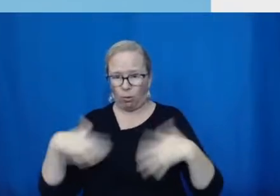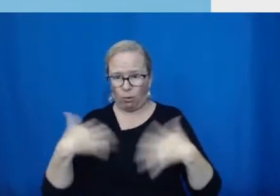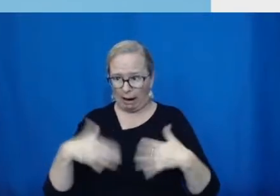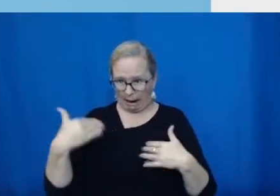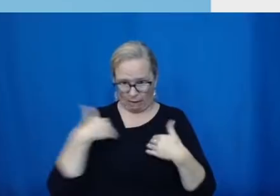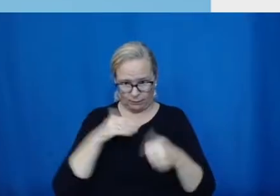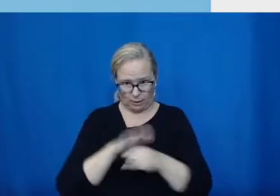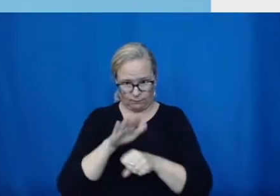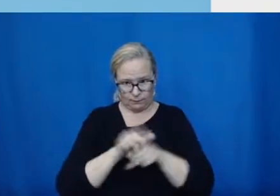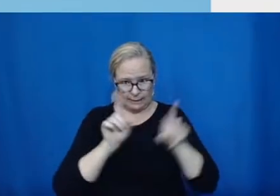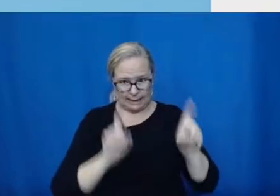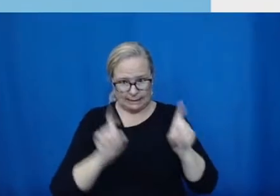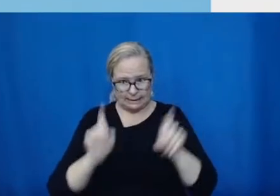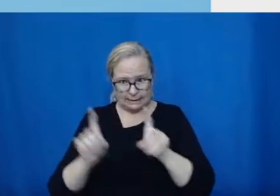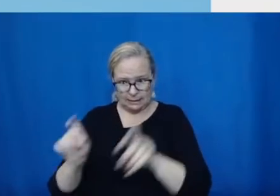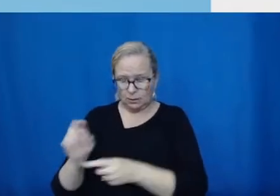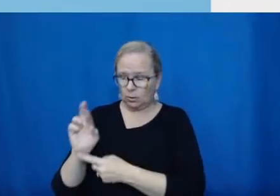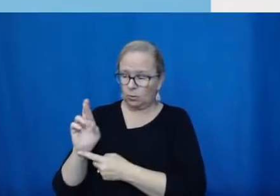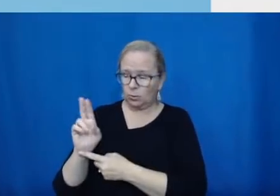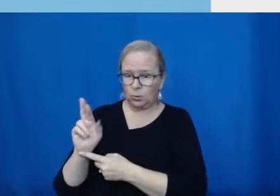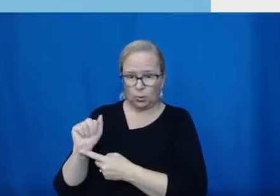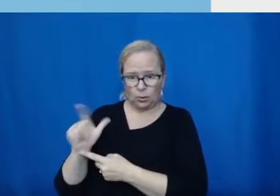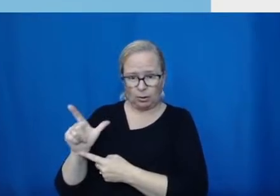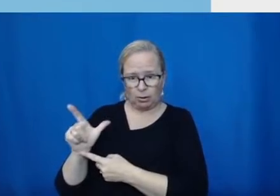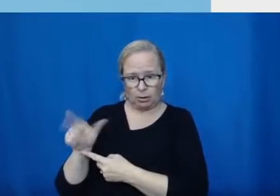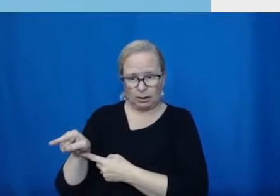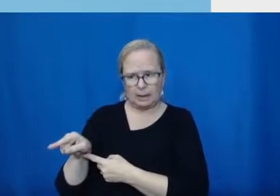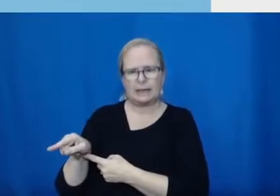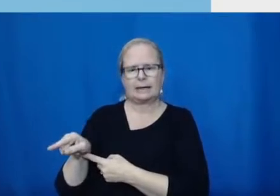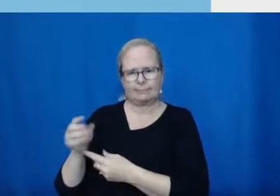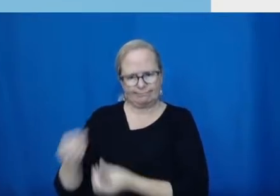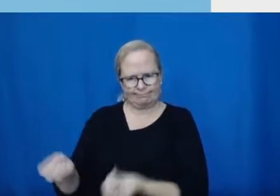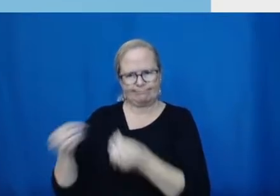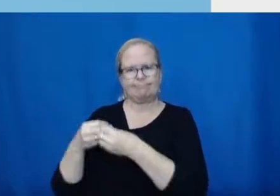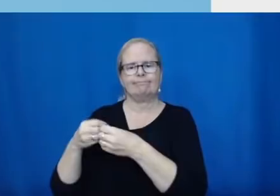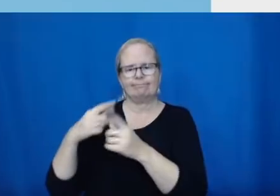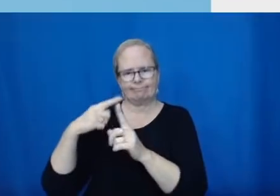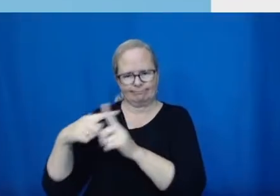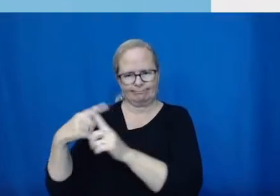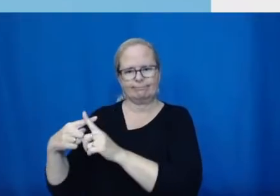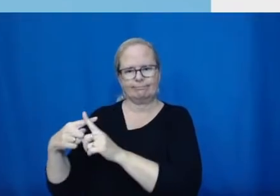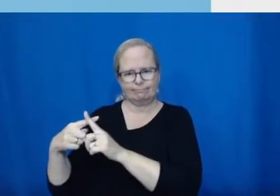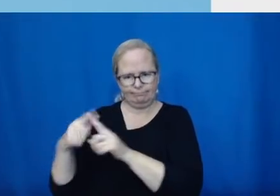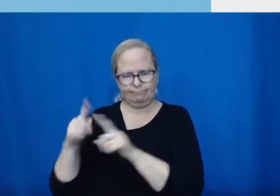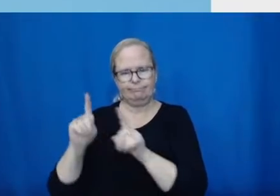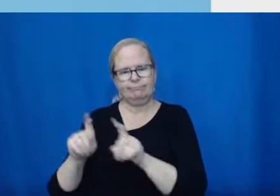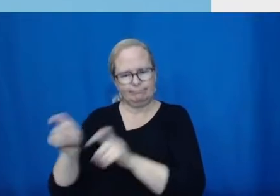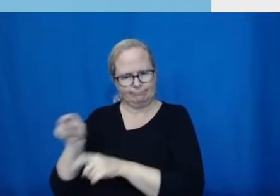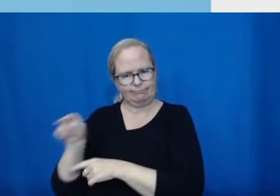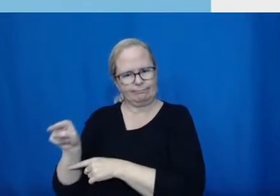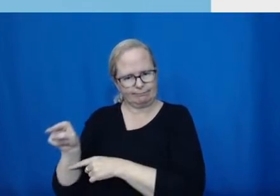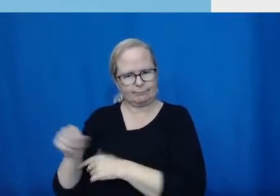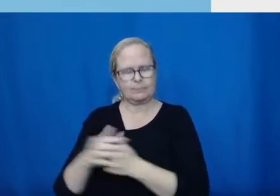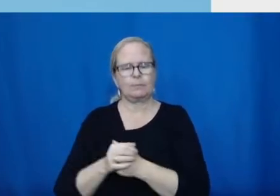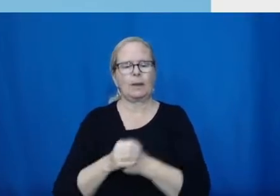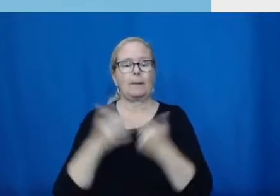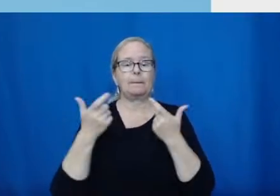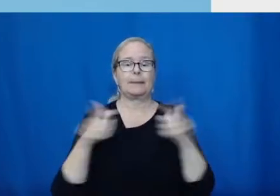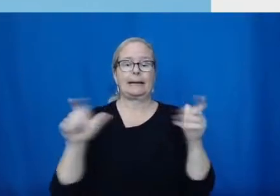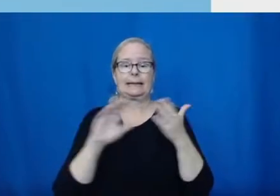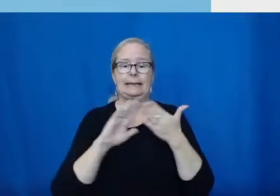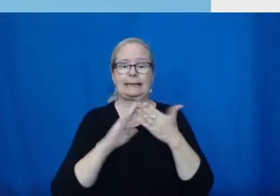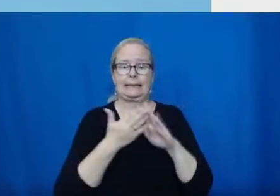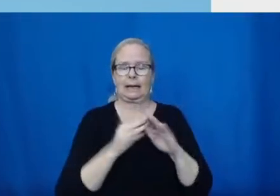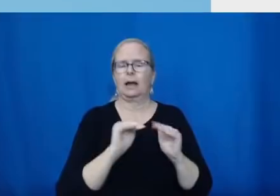Edmonton have test positivity below 9%. So you'll sometimes get a shifting idea of test positivity, or the